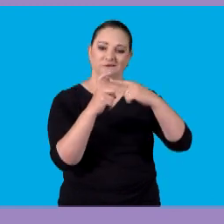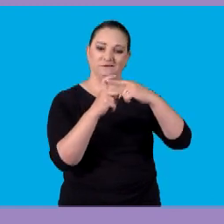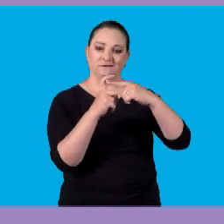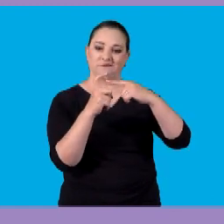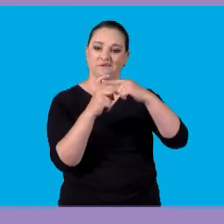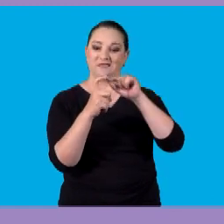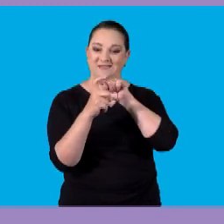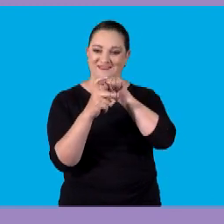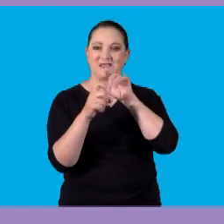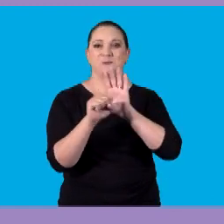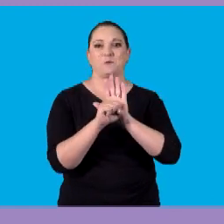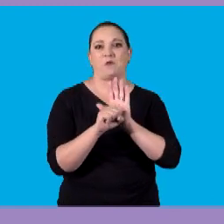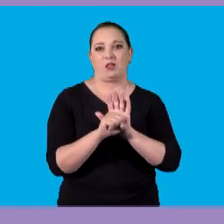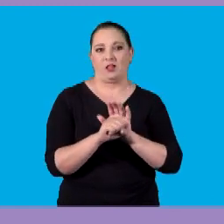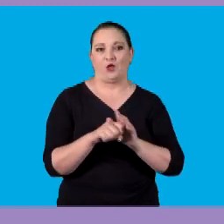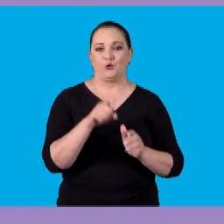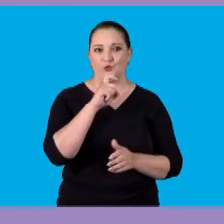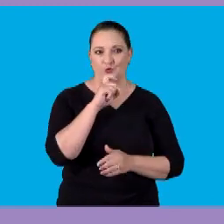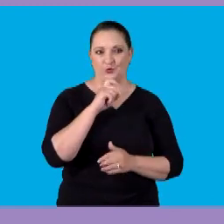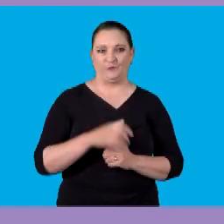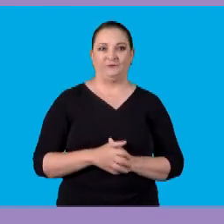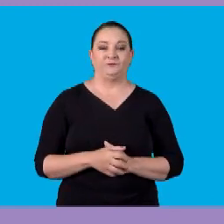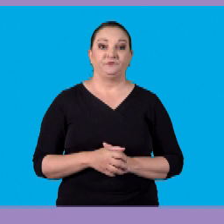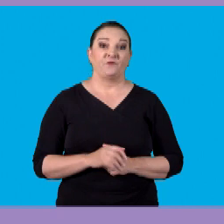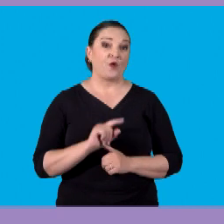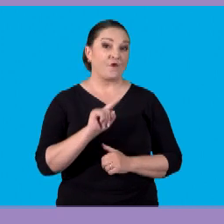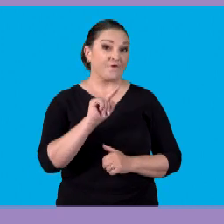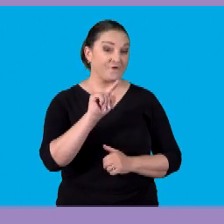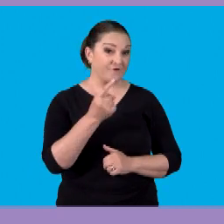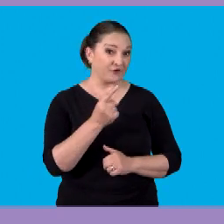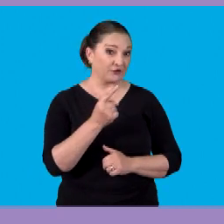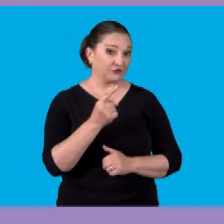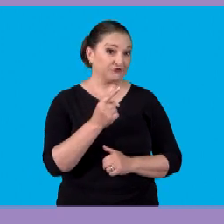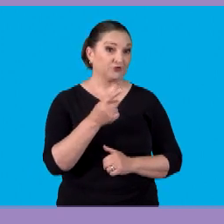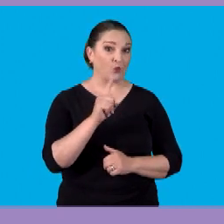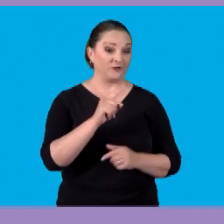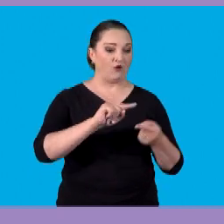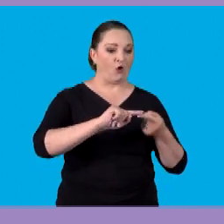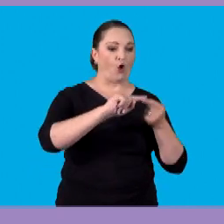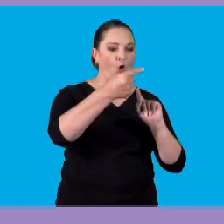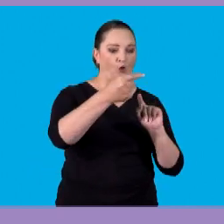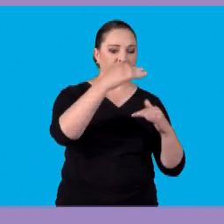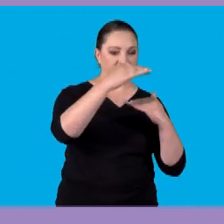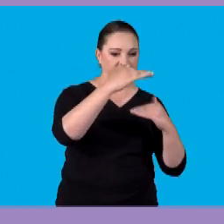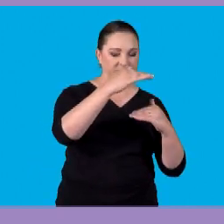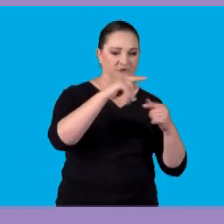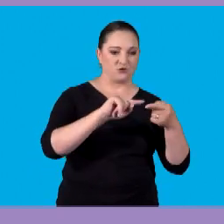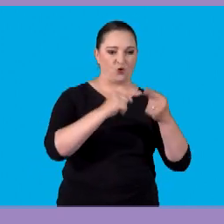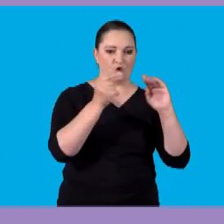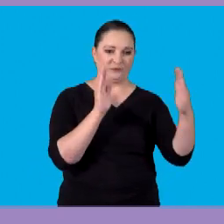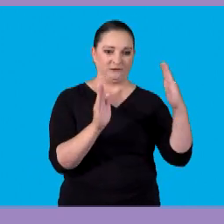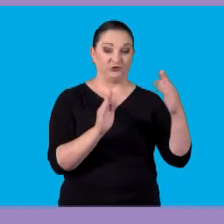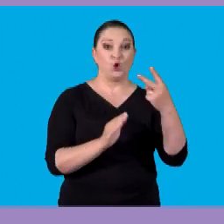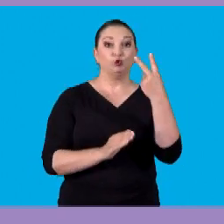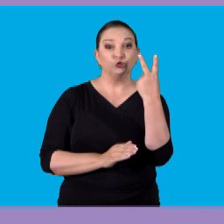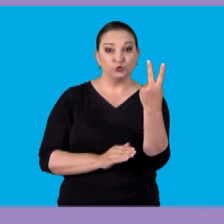we use for parallel. Now, as we can see there, the first property that we have here is that the opposite sides, or that